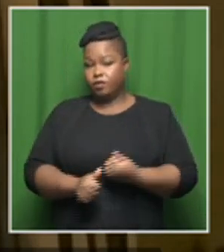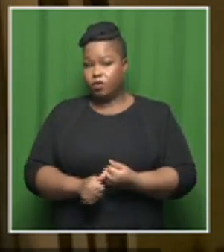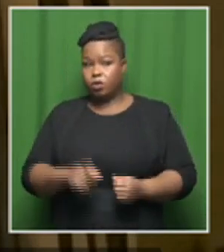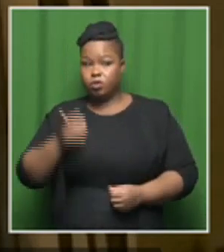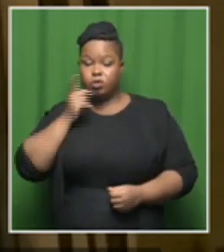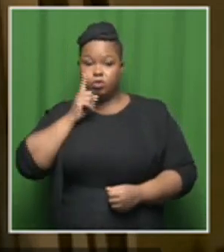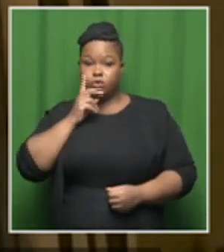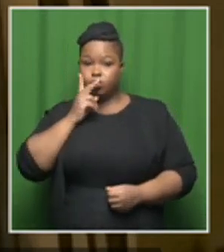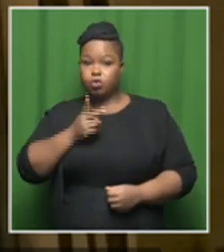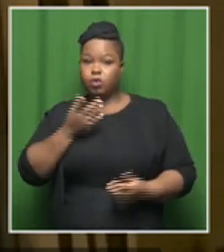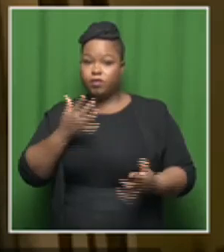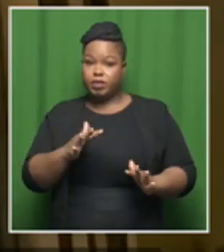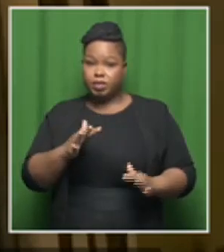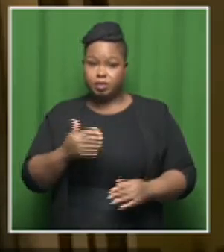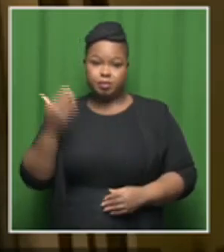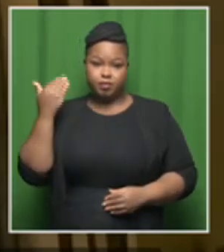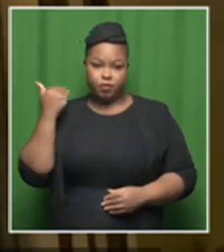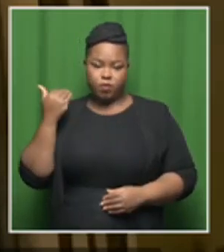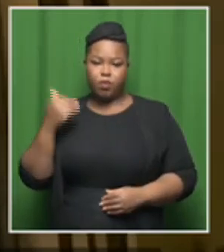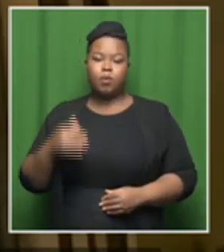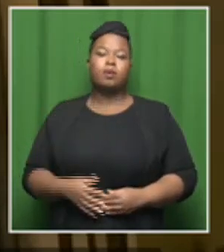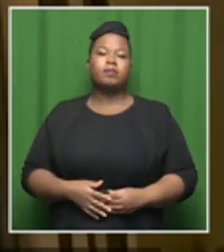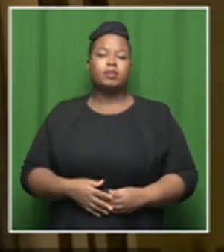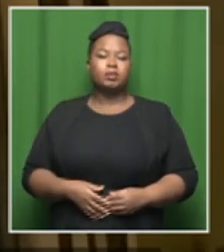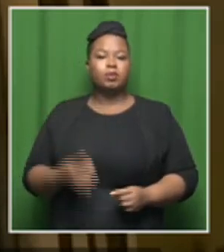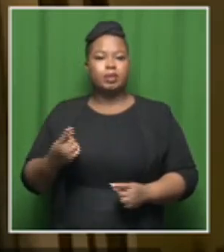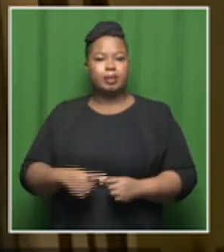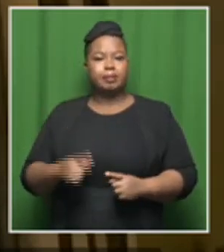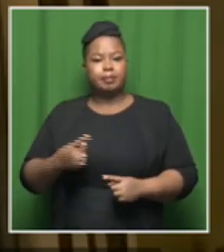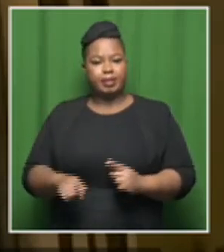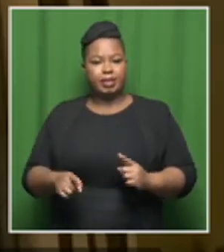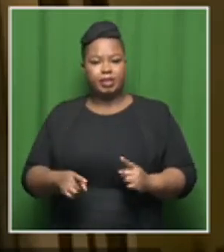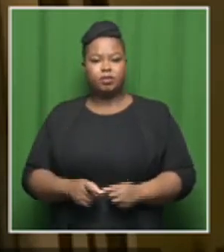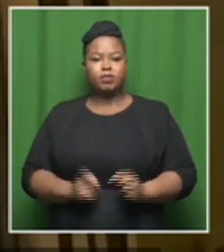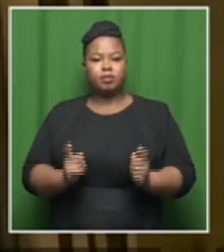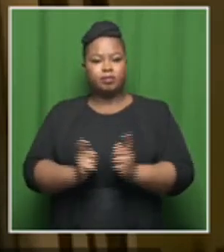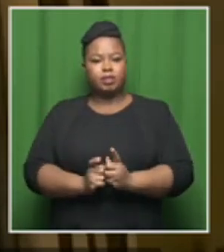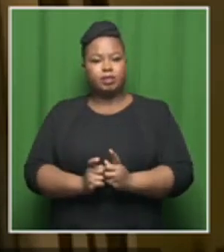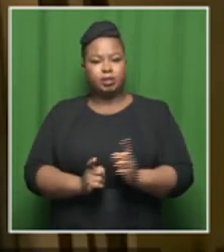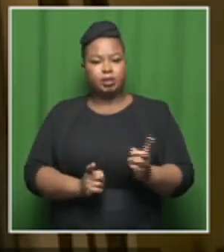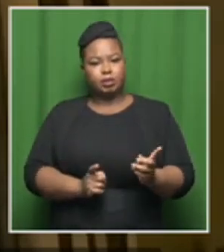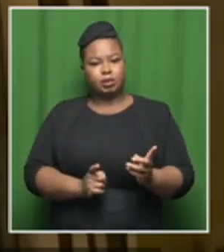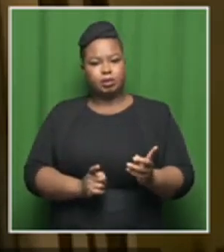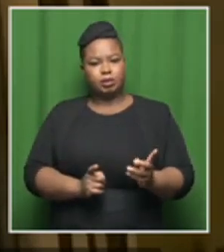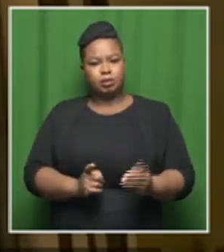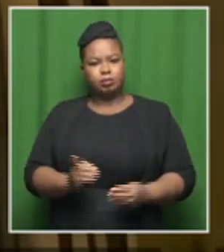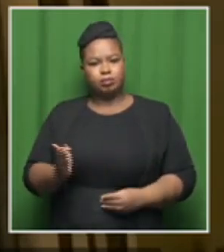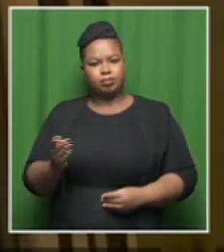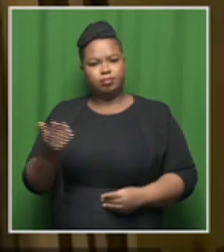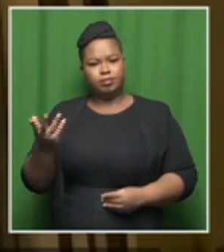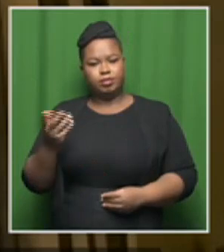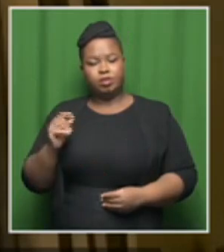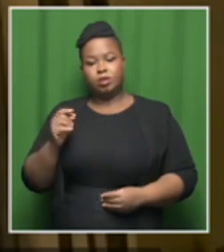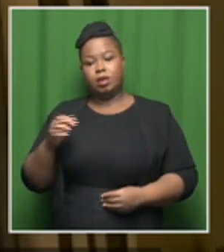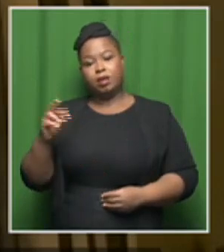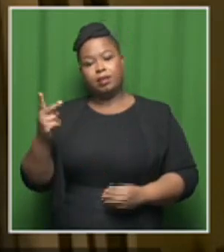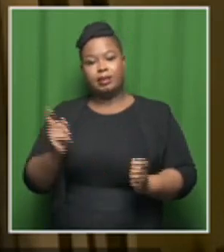her at Fast 5, I mean, she was a player of the match at one of the